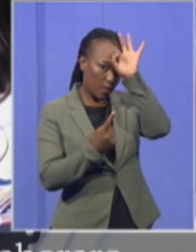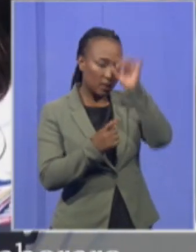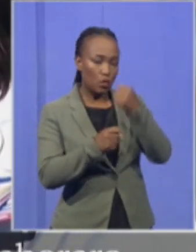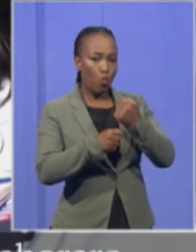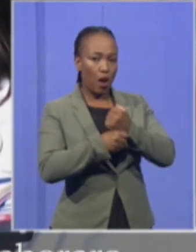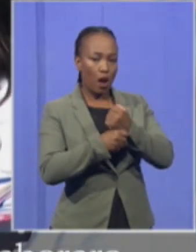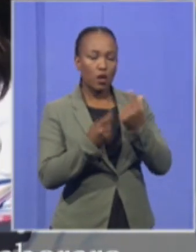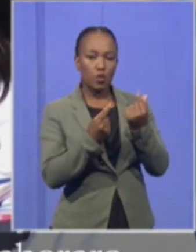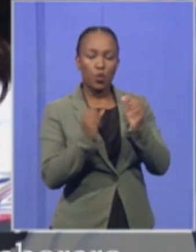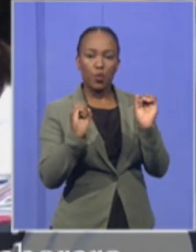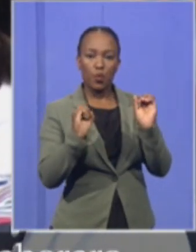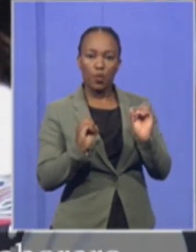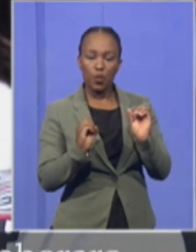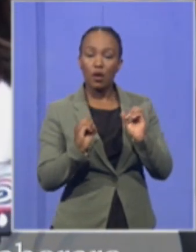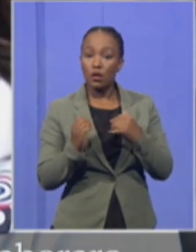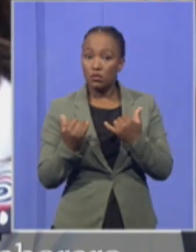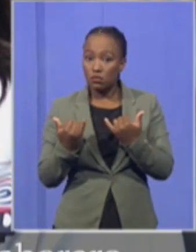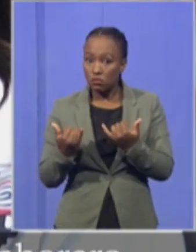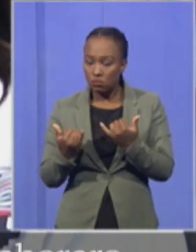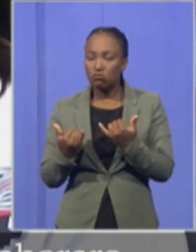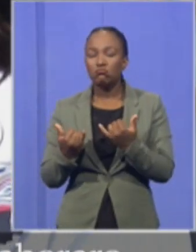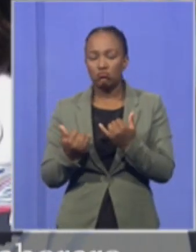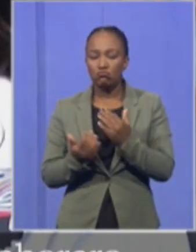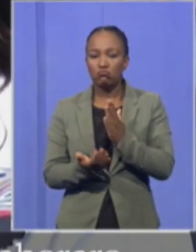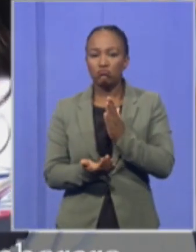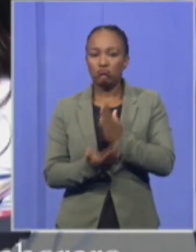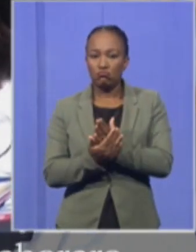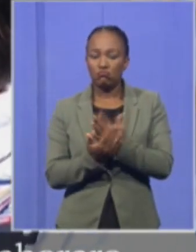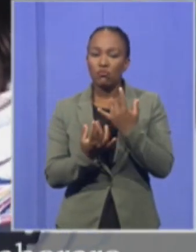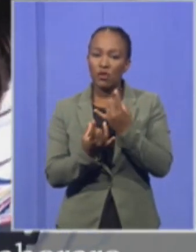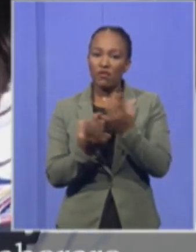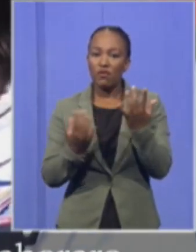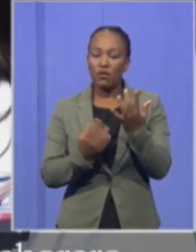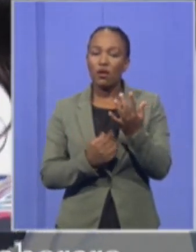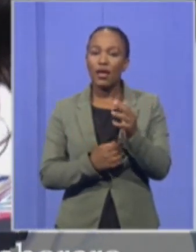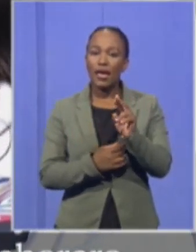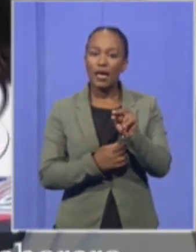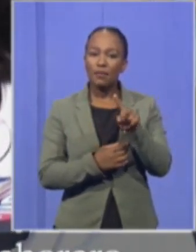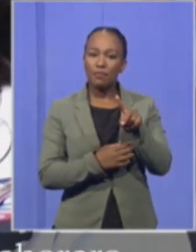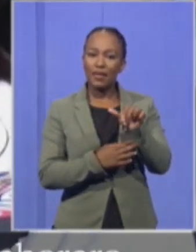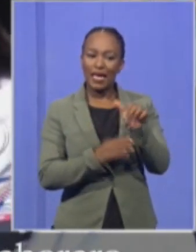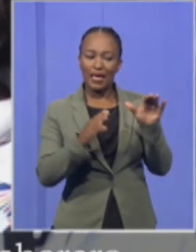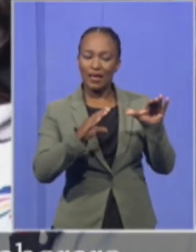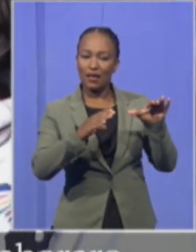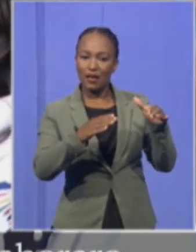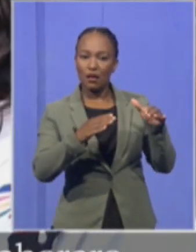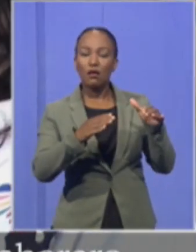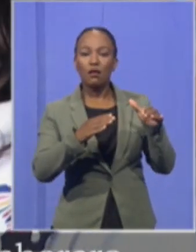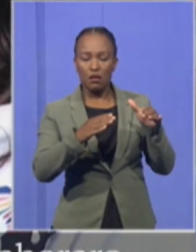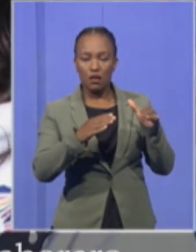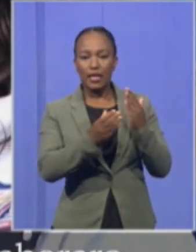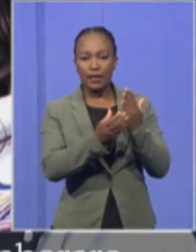ka jeku I can attest gore re tlile mo and then NPA is inka